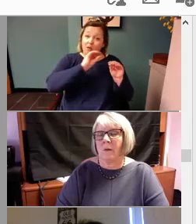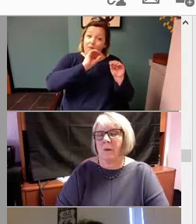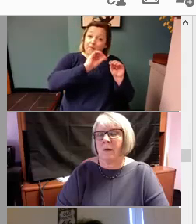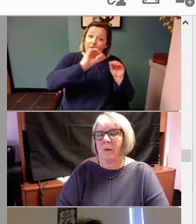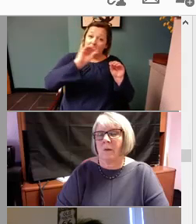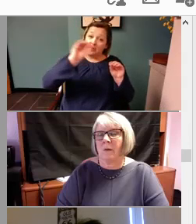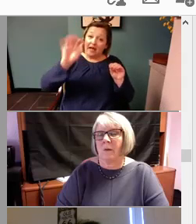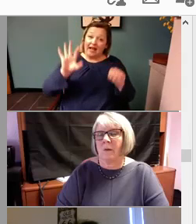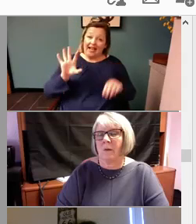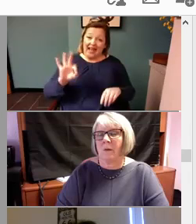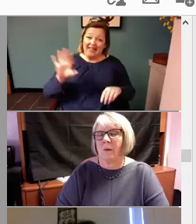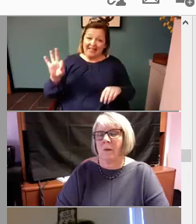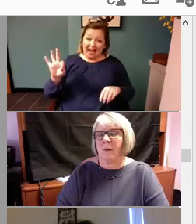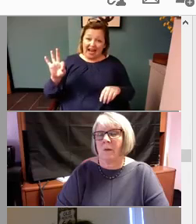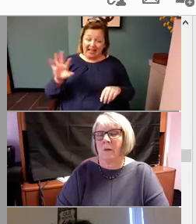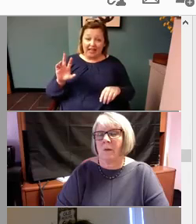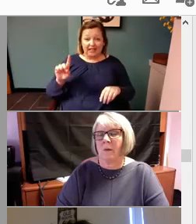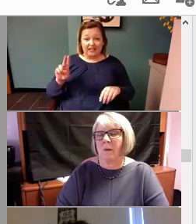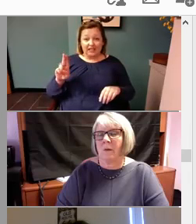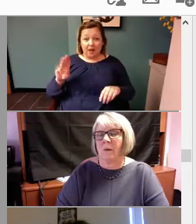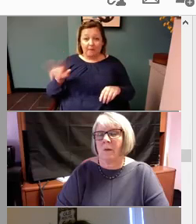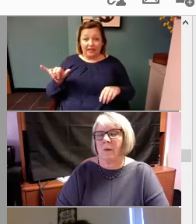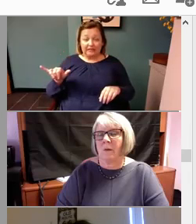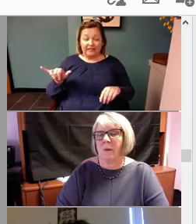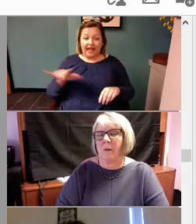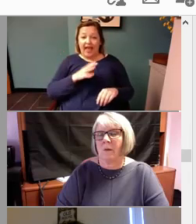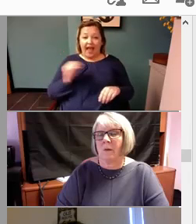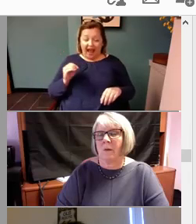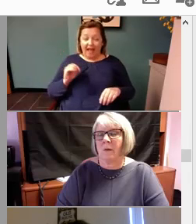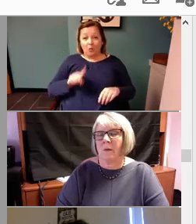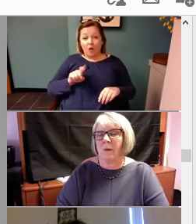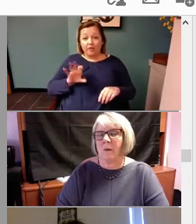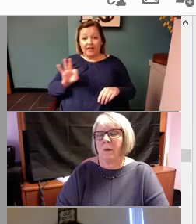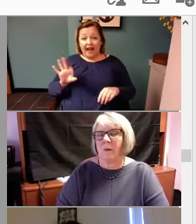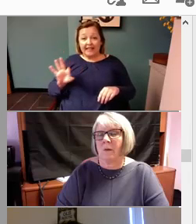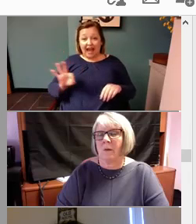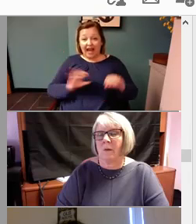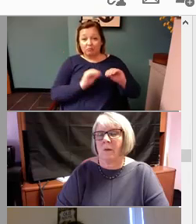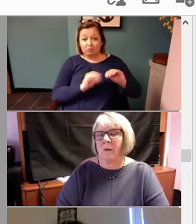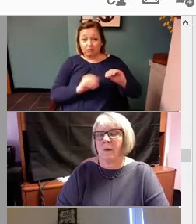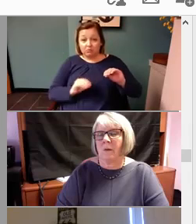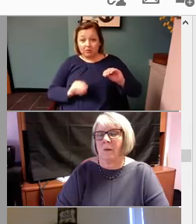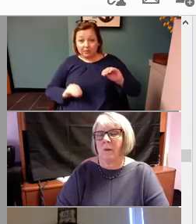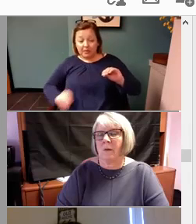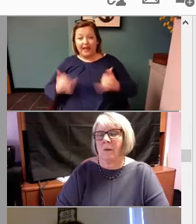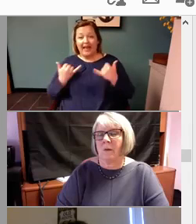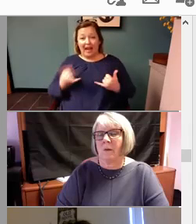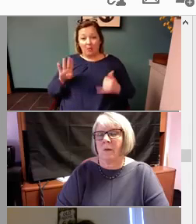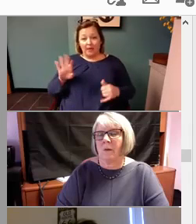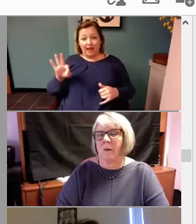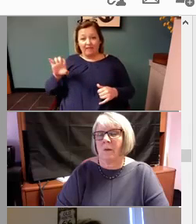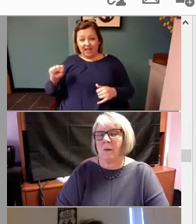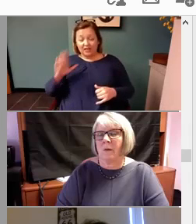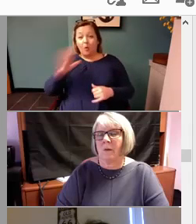B respectively, in that scenario, your BFS algorithm would now spend a lot of time covering these dummy